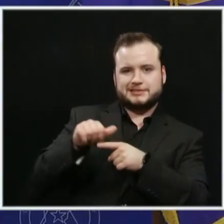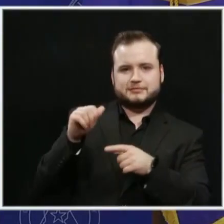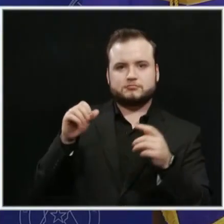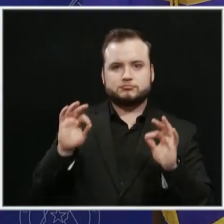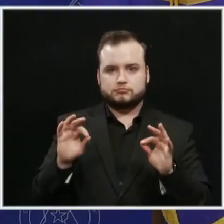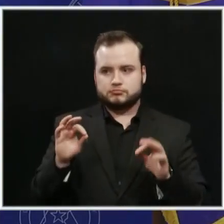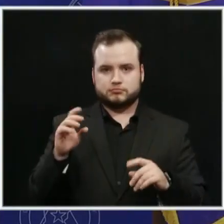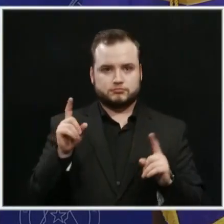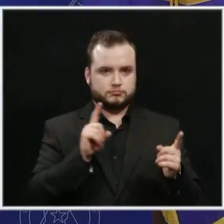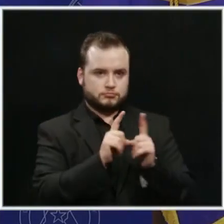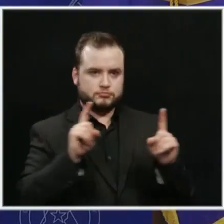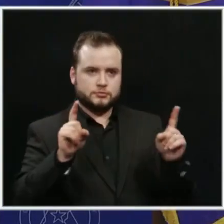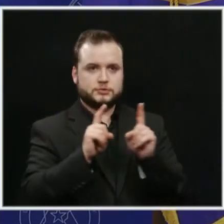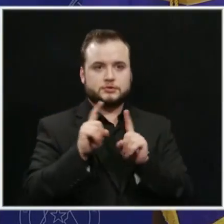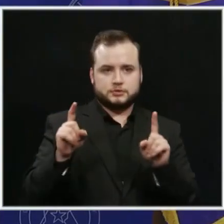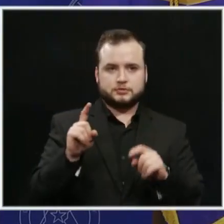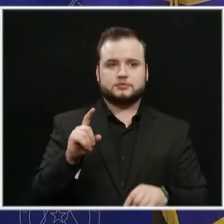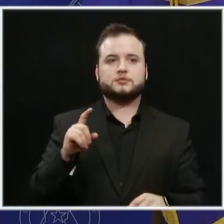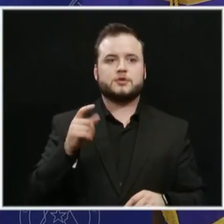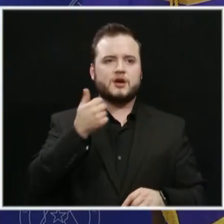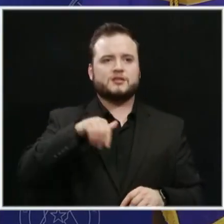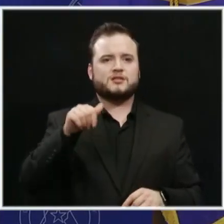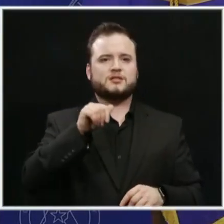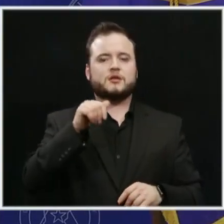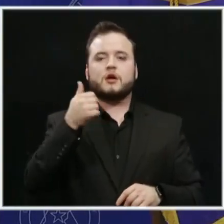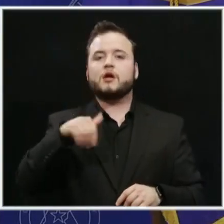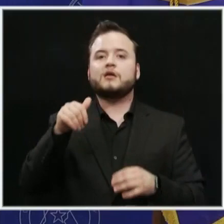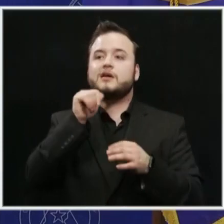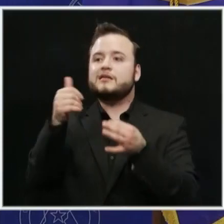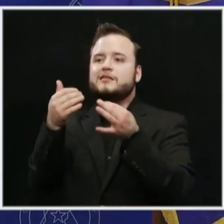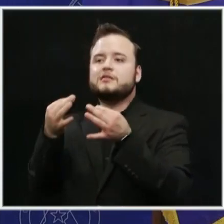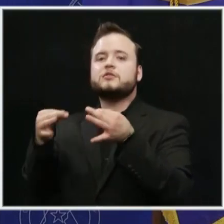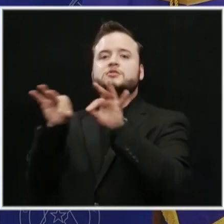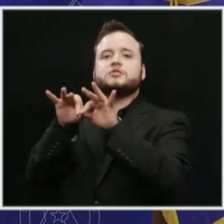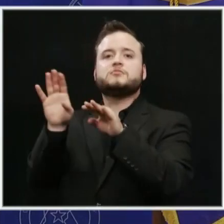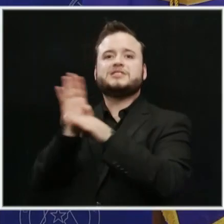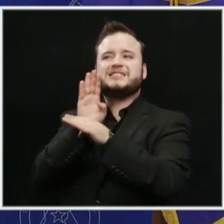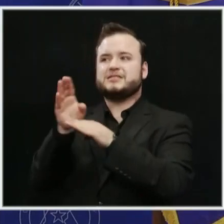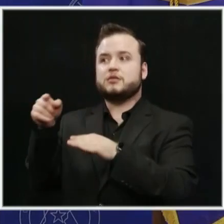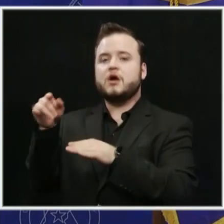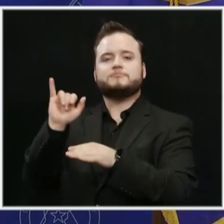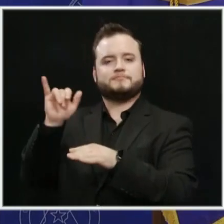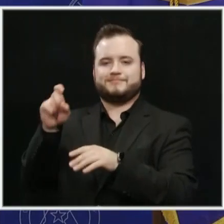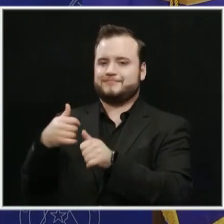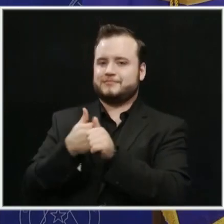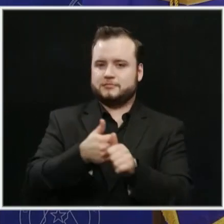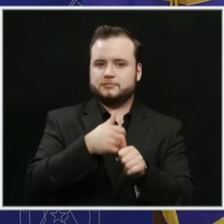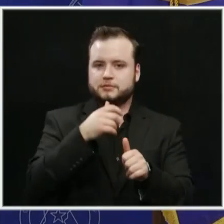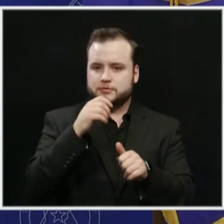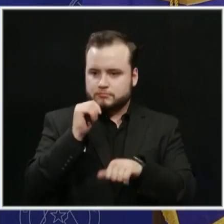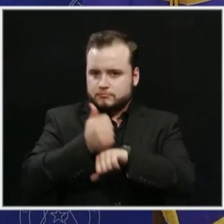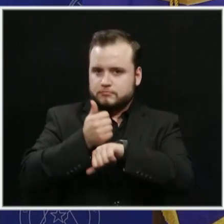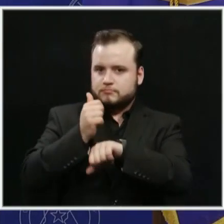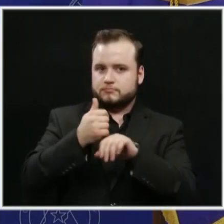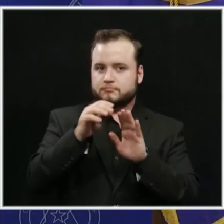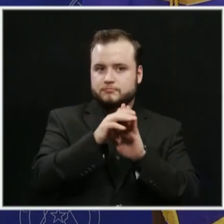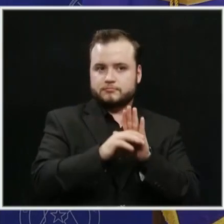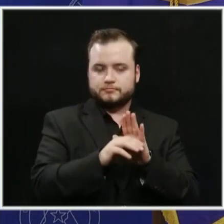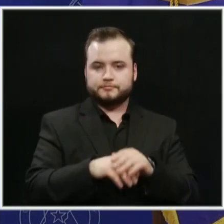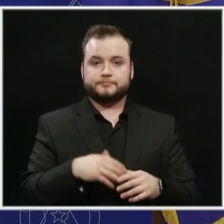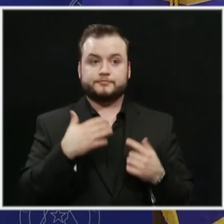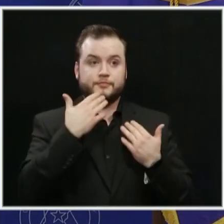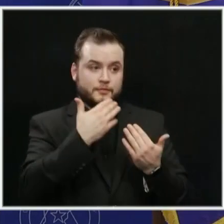right. If we have that surge capacity, which thanks to Dr. Hicks, his team, Jan, and everybody else, we think we're getting very close to that.